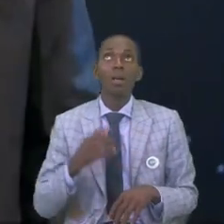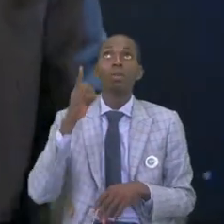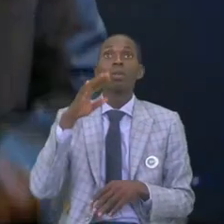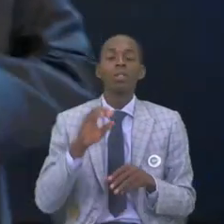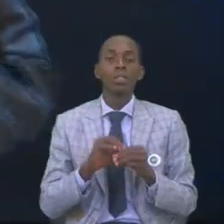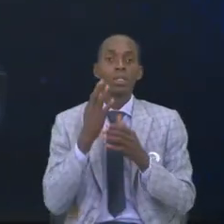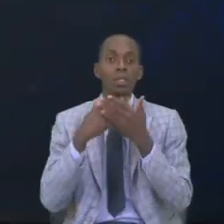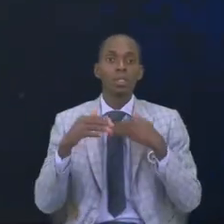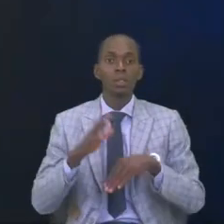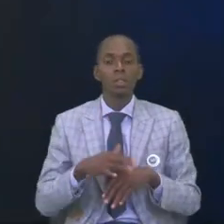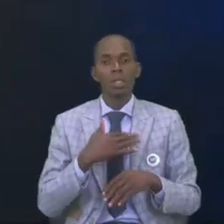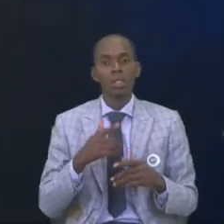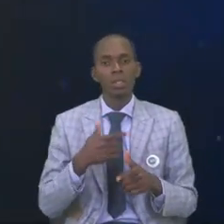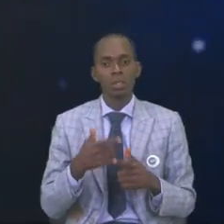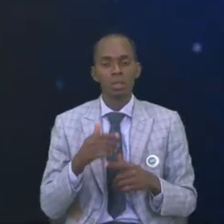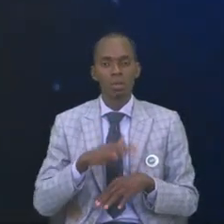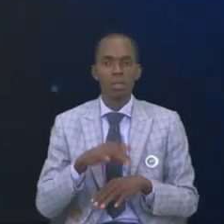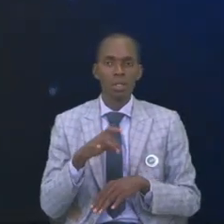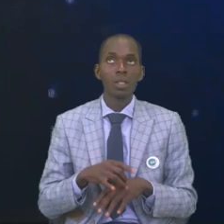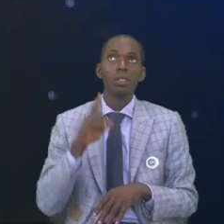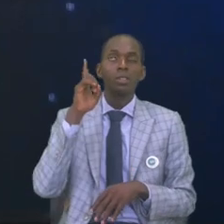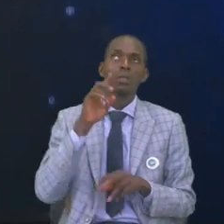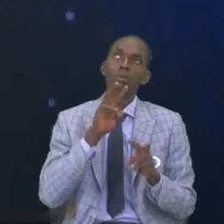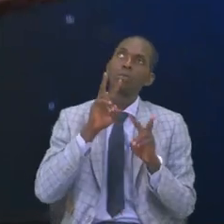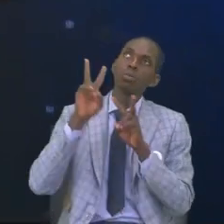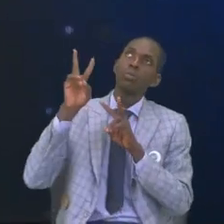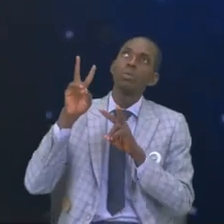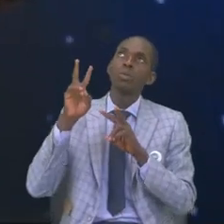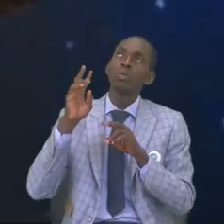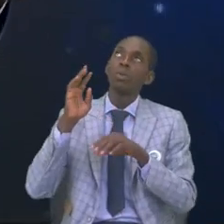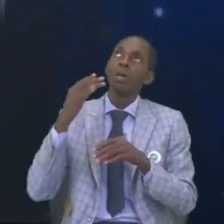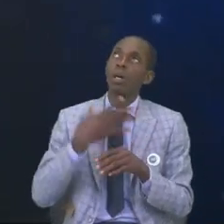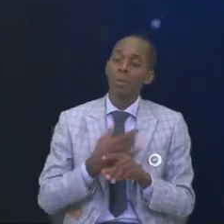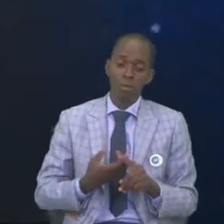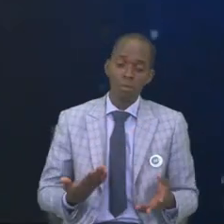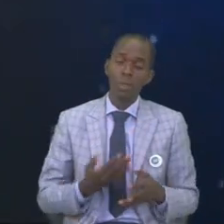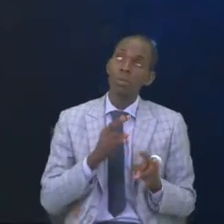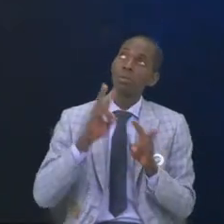and then on earth he looked up and said, Father, I know that you